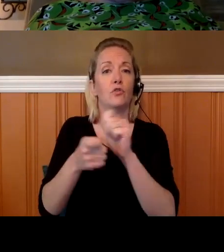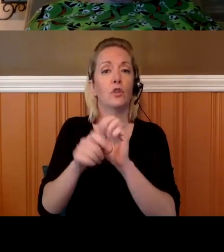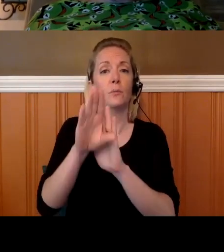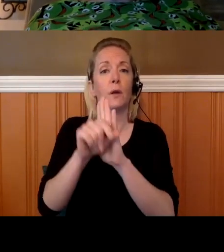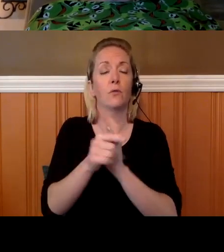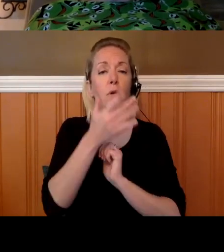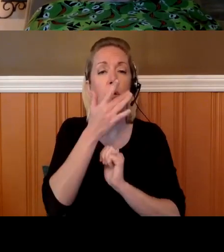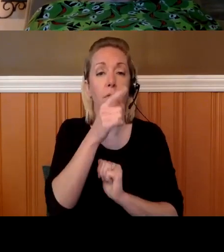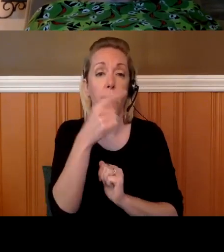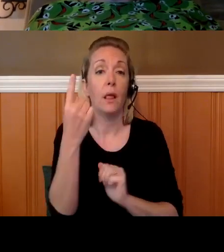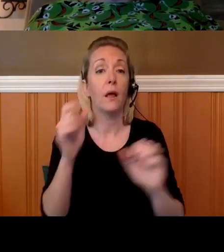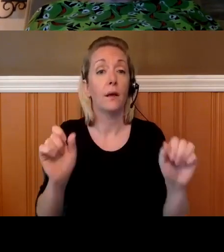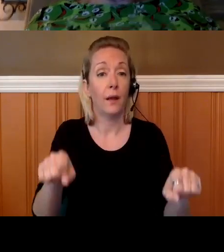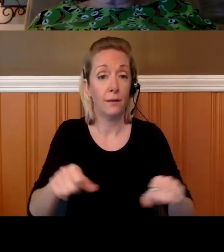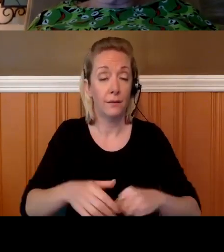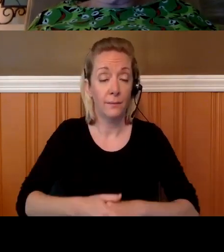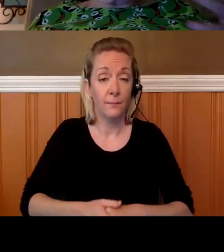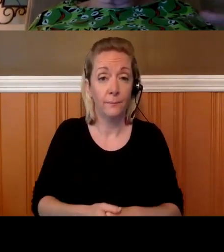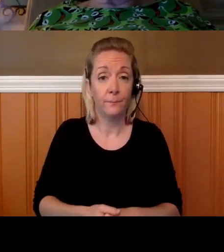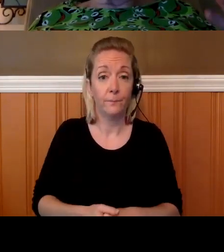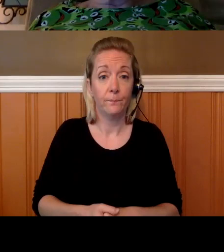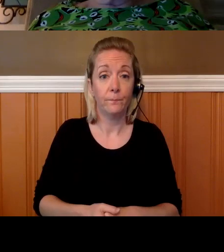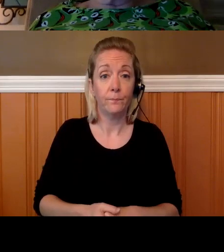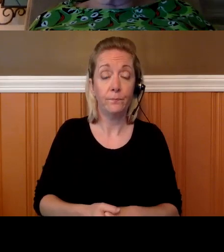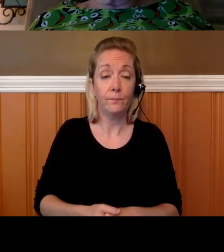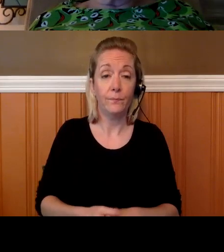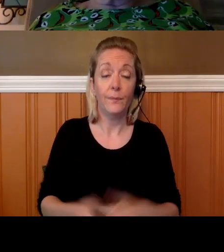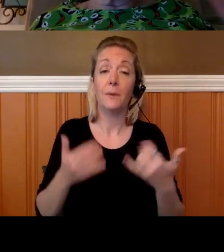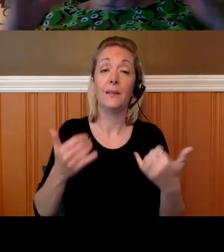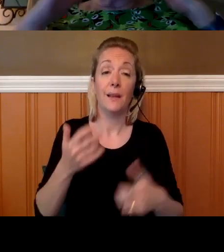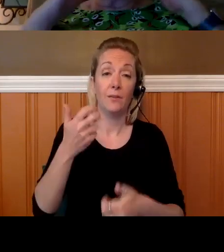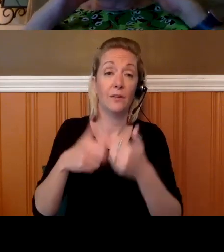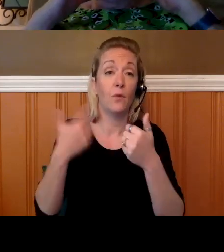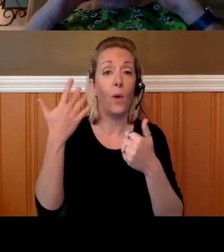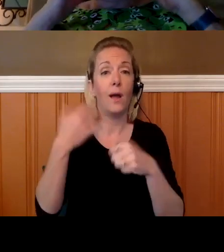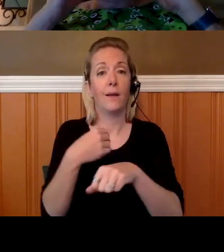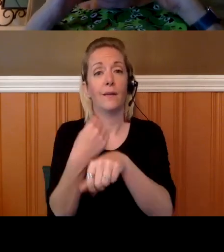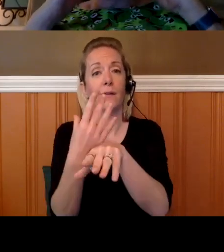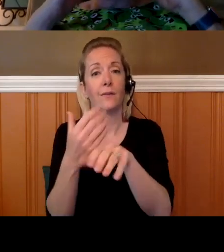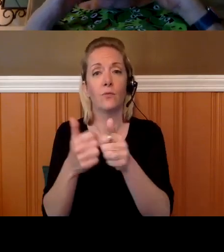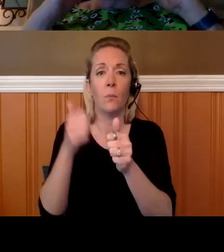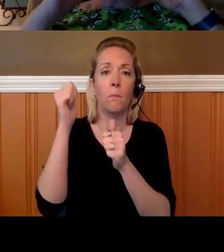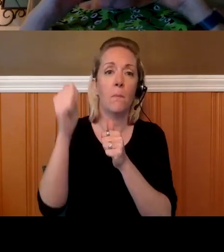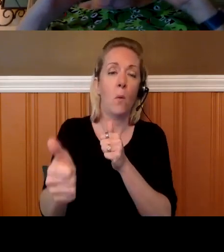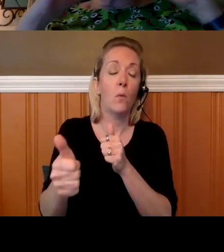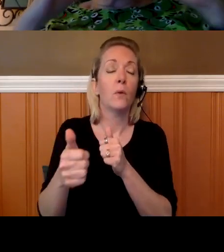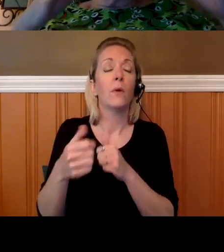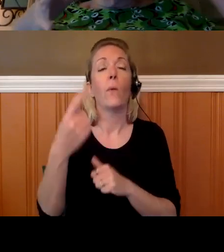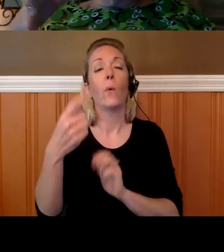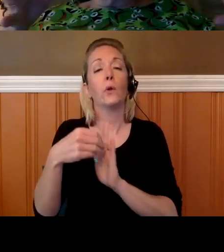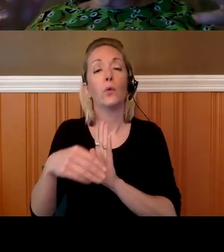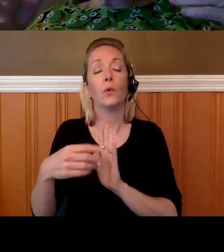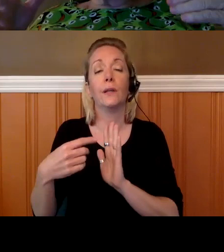I have one child, and now we're having to do everything virtual, and it's so hard. But I want her to look and make